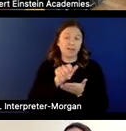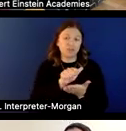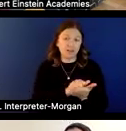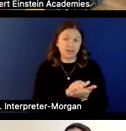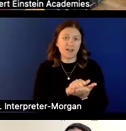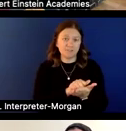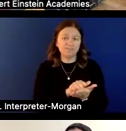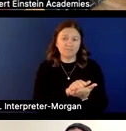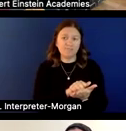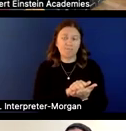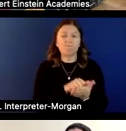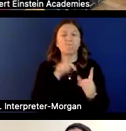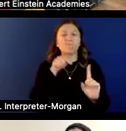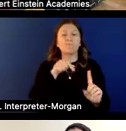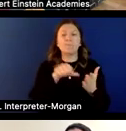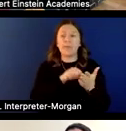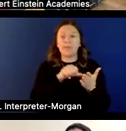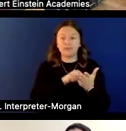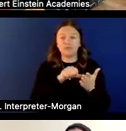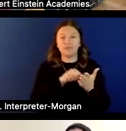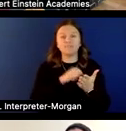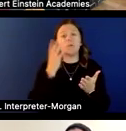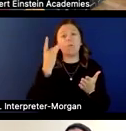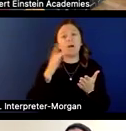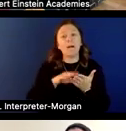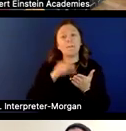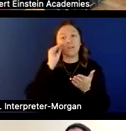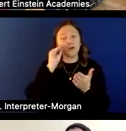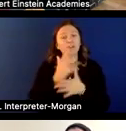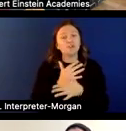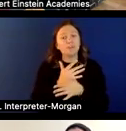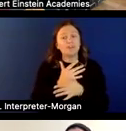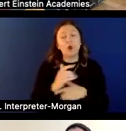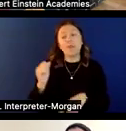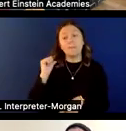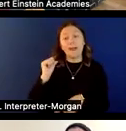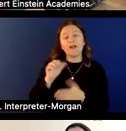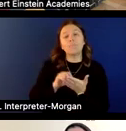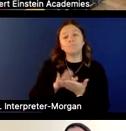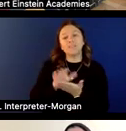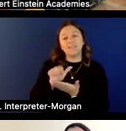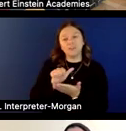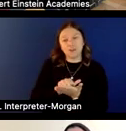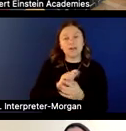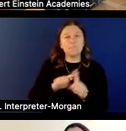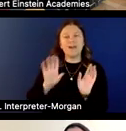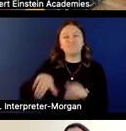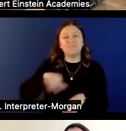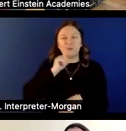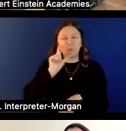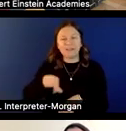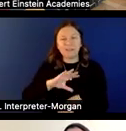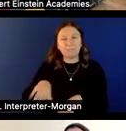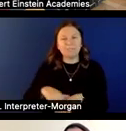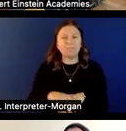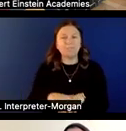page where that's why I'm learning German. On the back here, I just put the agenda, but that is really, you don't need that. We're going to go